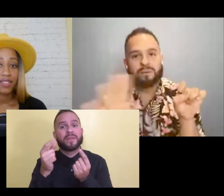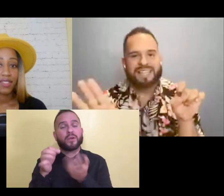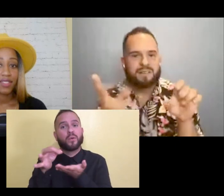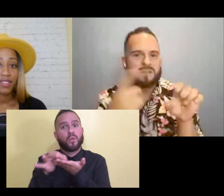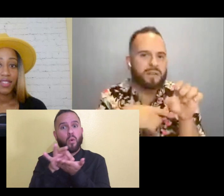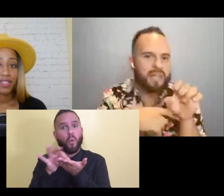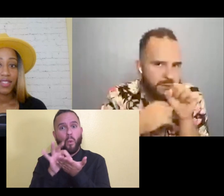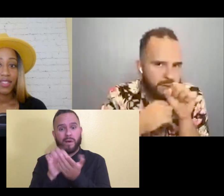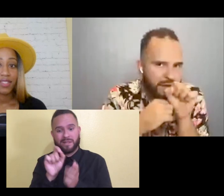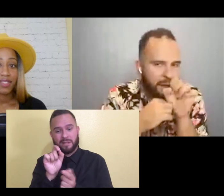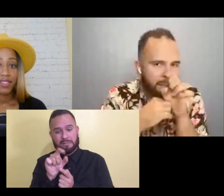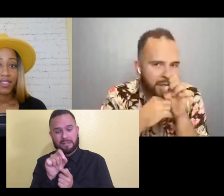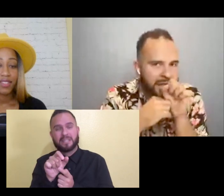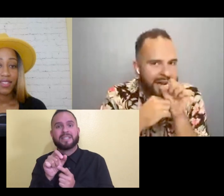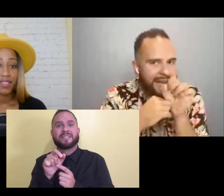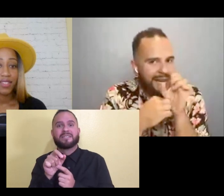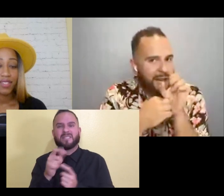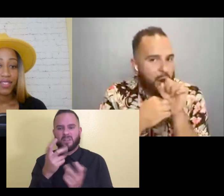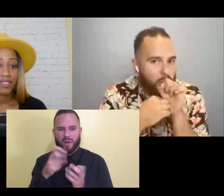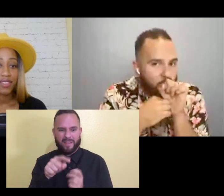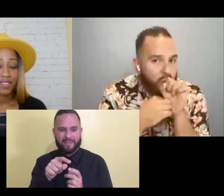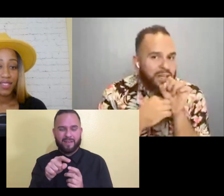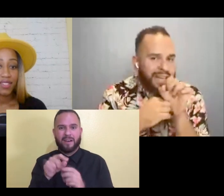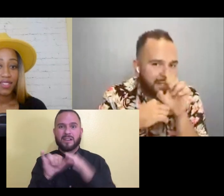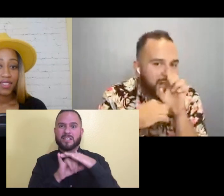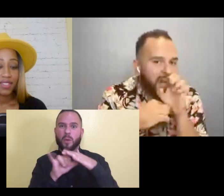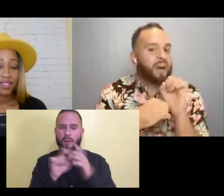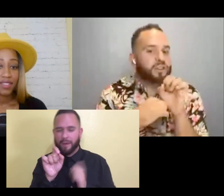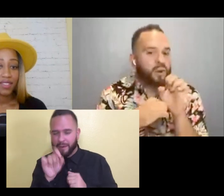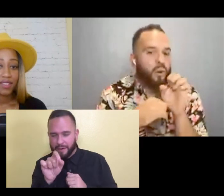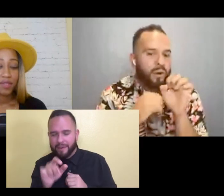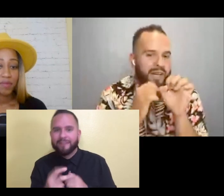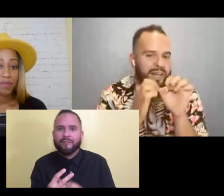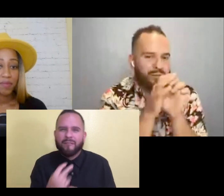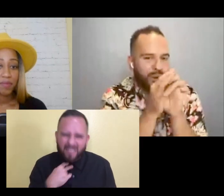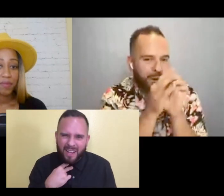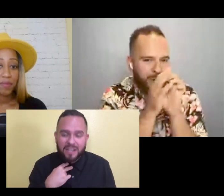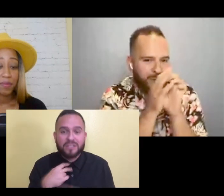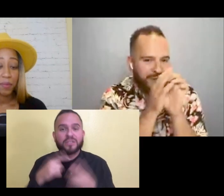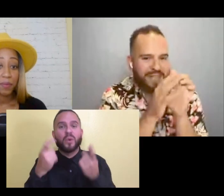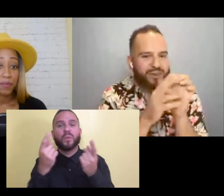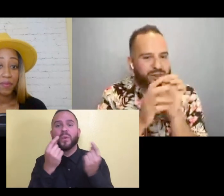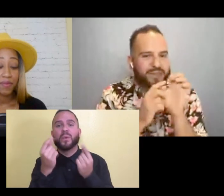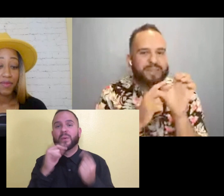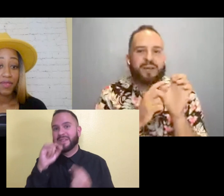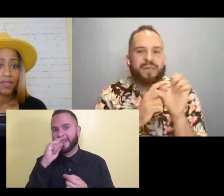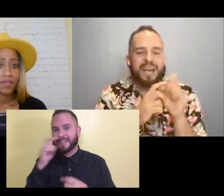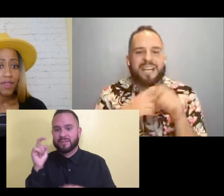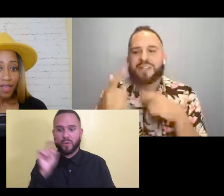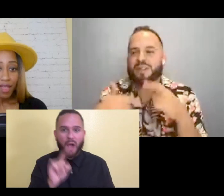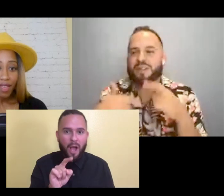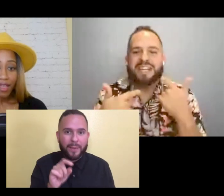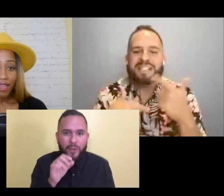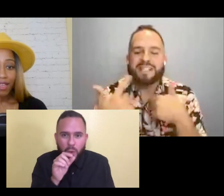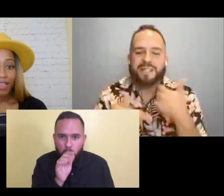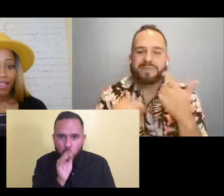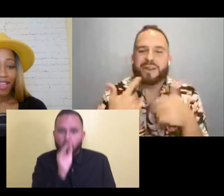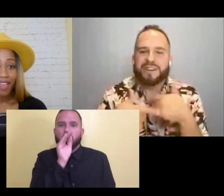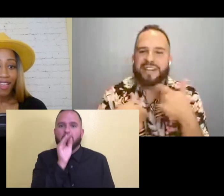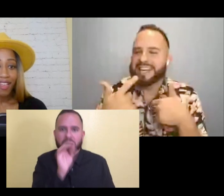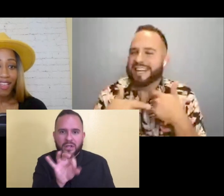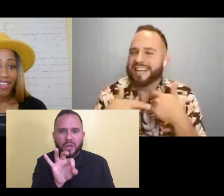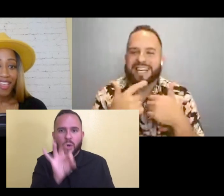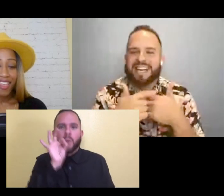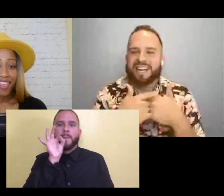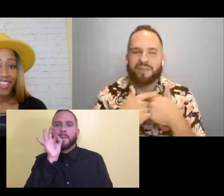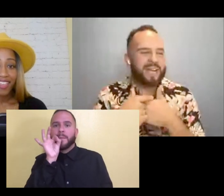coin, they would leave. So the kids would come and like suck out the coin from the little system. And so the transit system